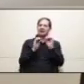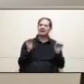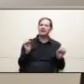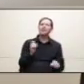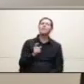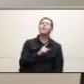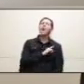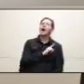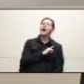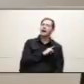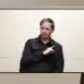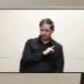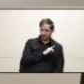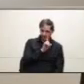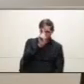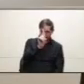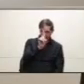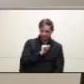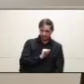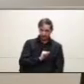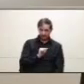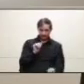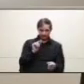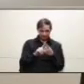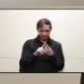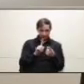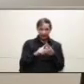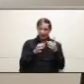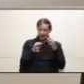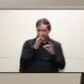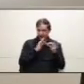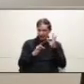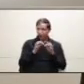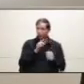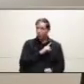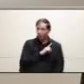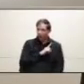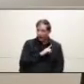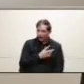why? Could the executive please explain to us why there